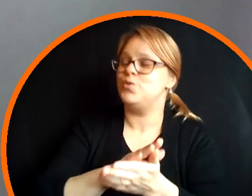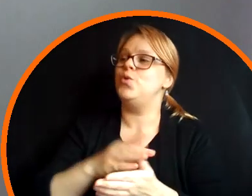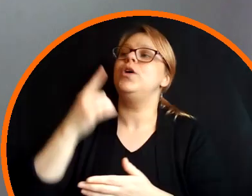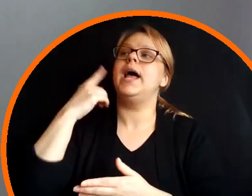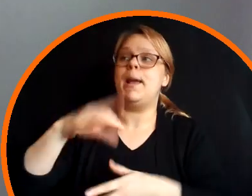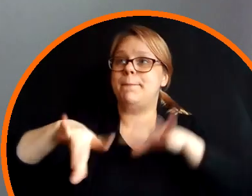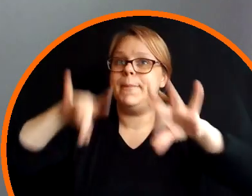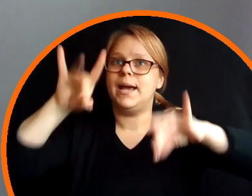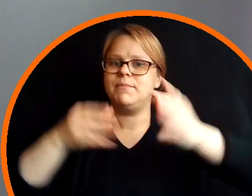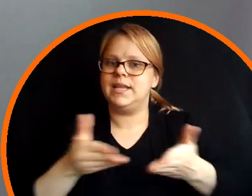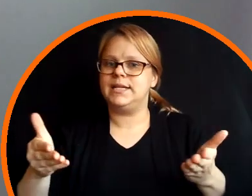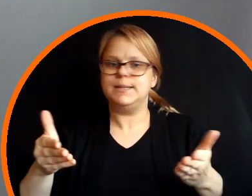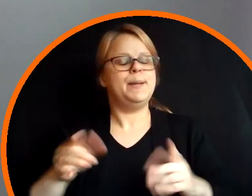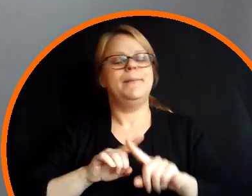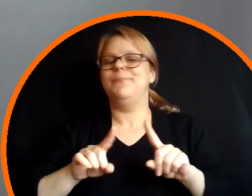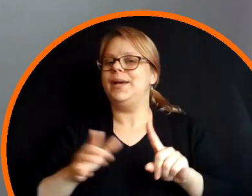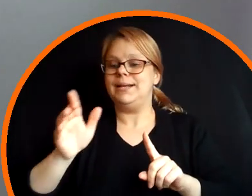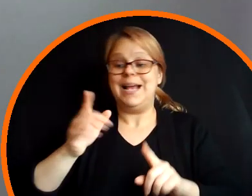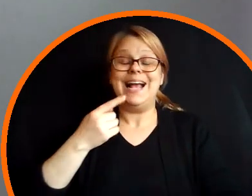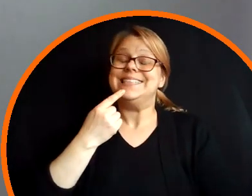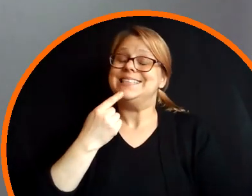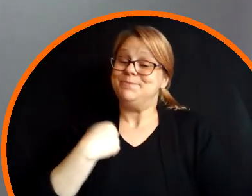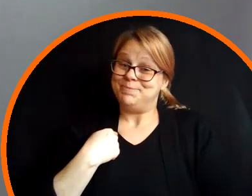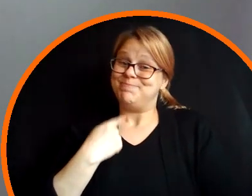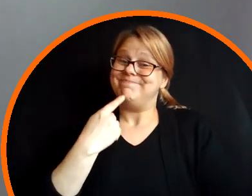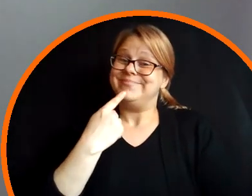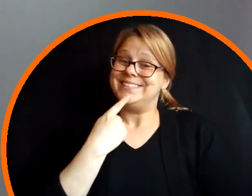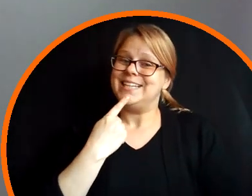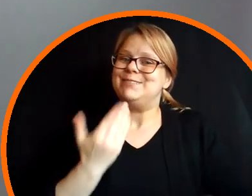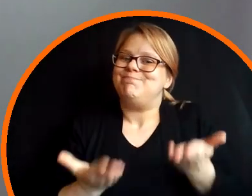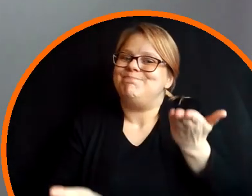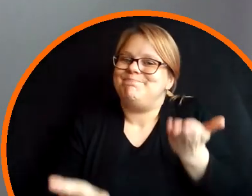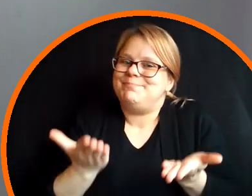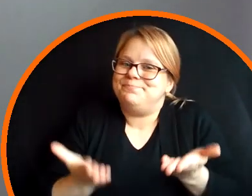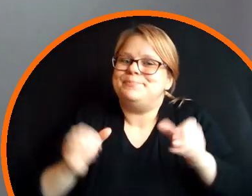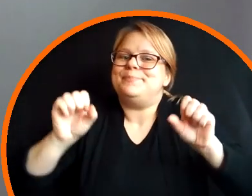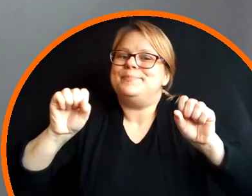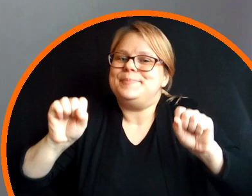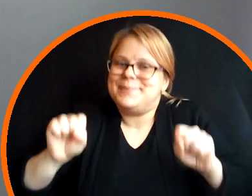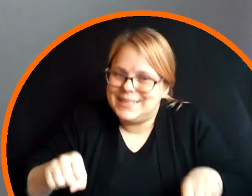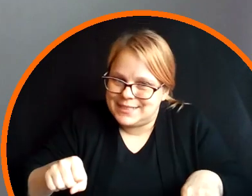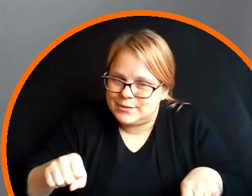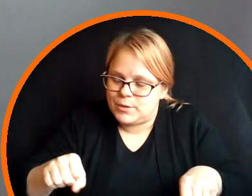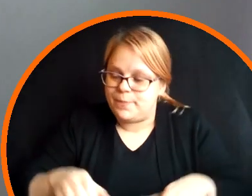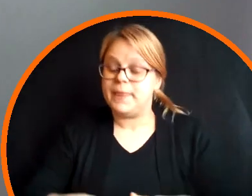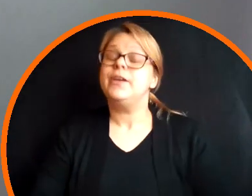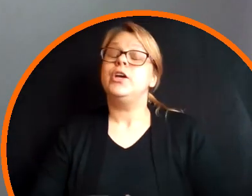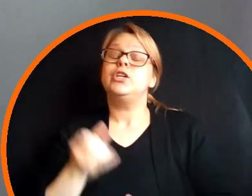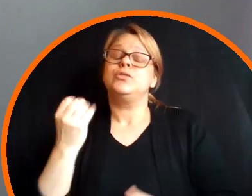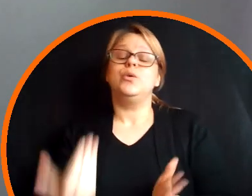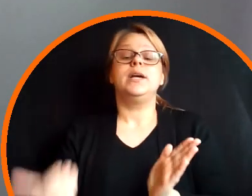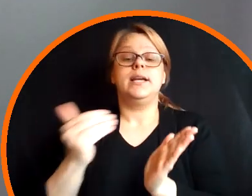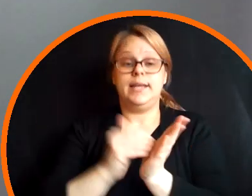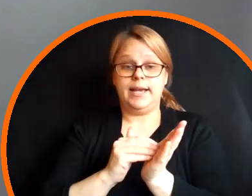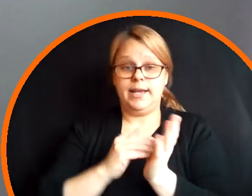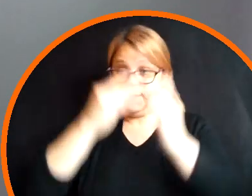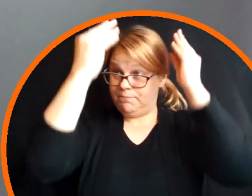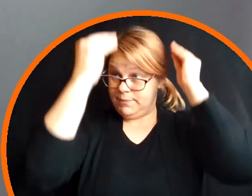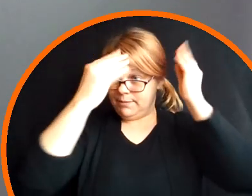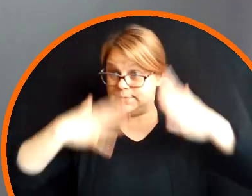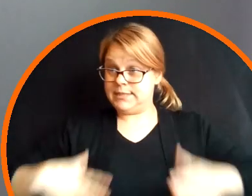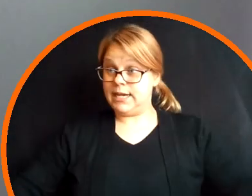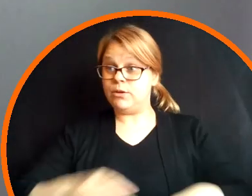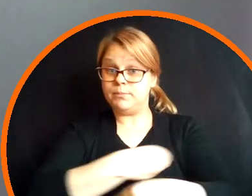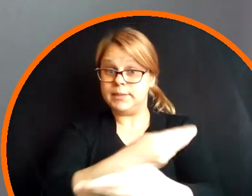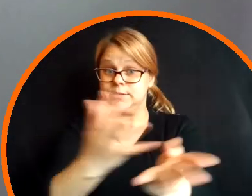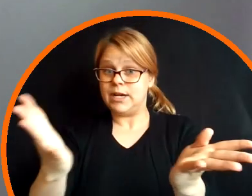able to go into our lockers. I said tentative. So again, tentative caps and gowns distribution in